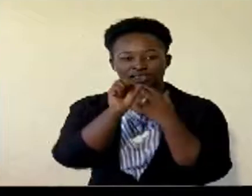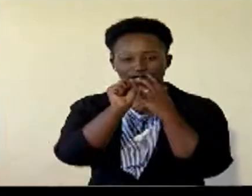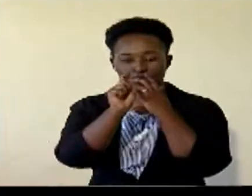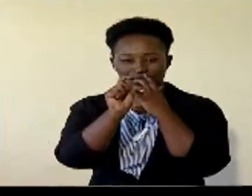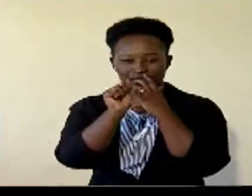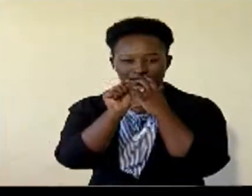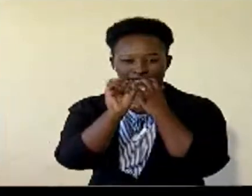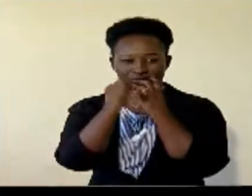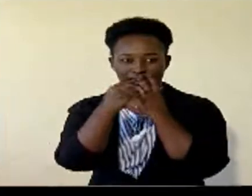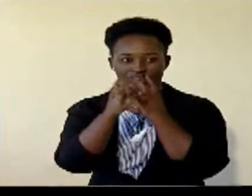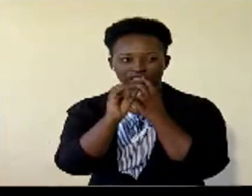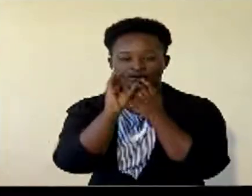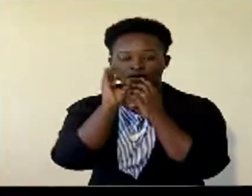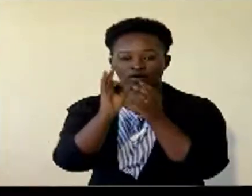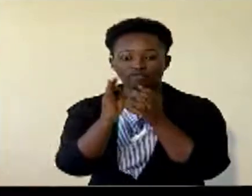of a body